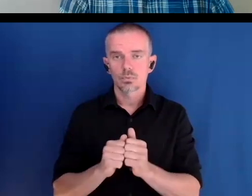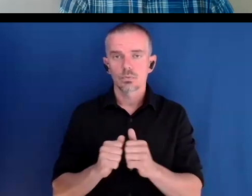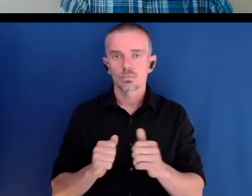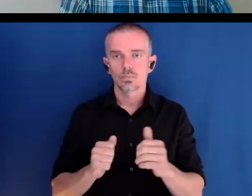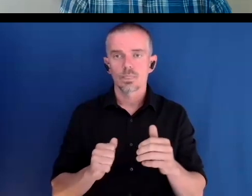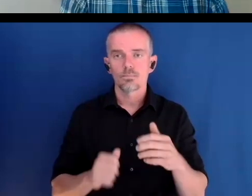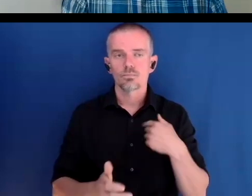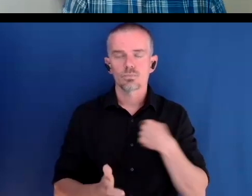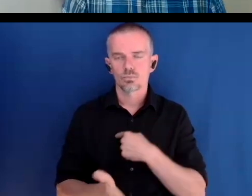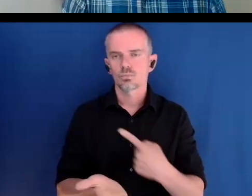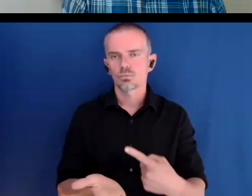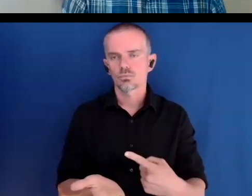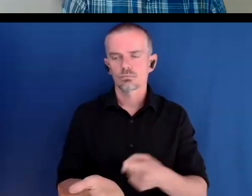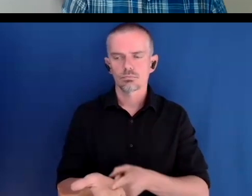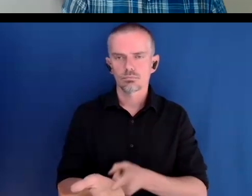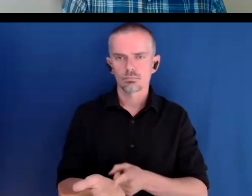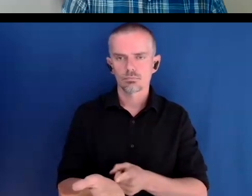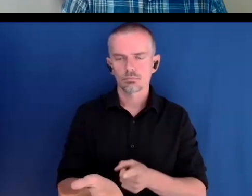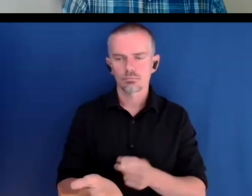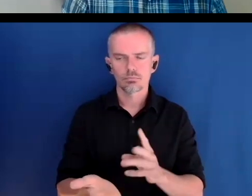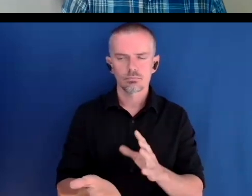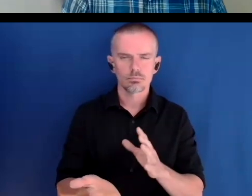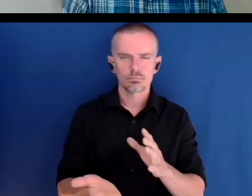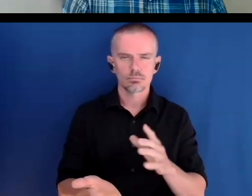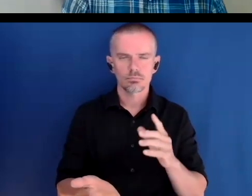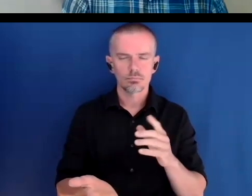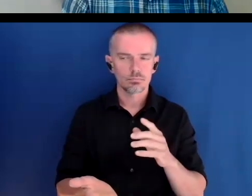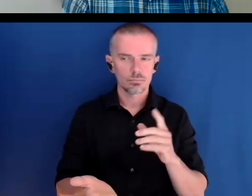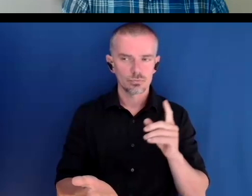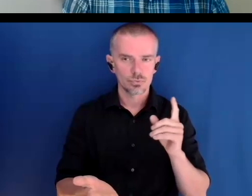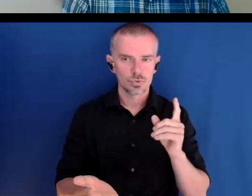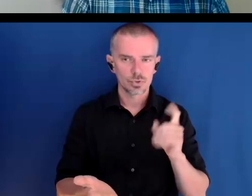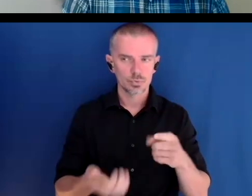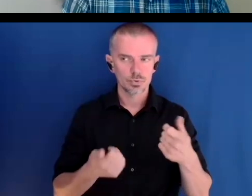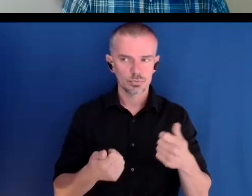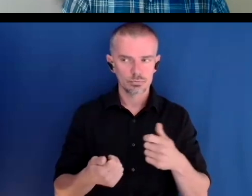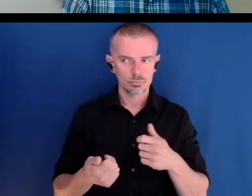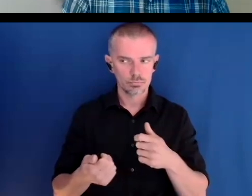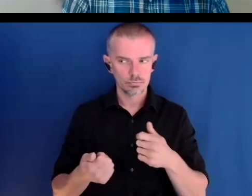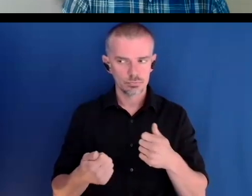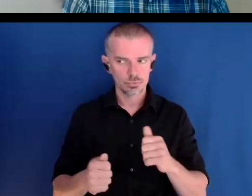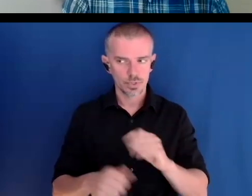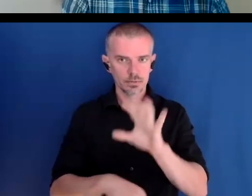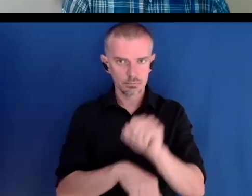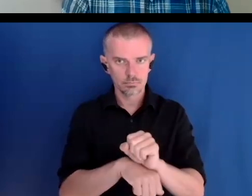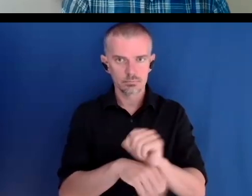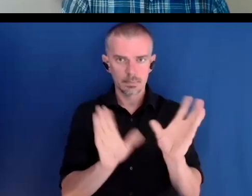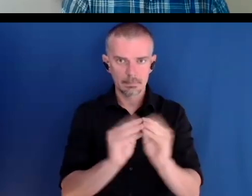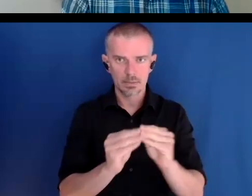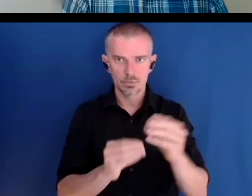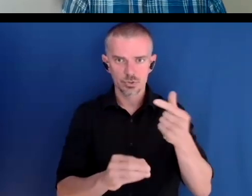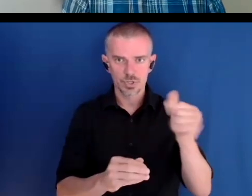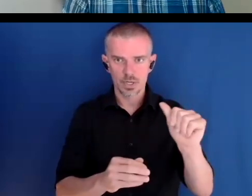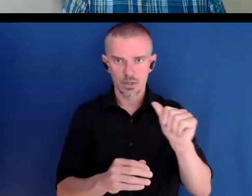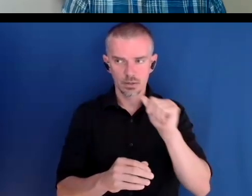we discuss, is this a moment to try to schedule a time to meet with the grants and agreements person who's assigned to this, and